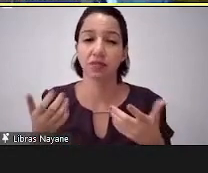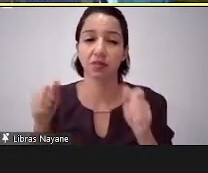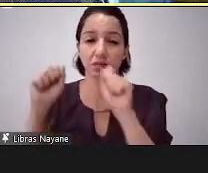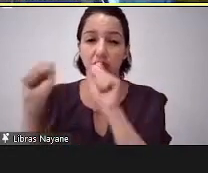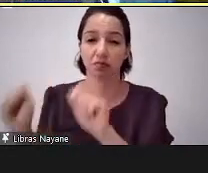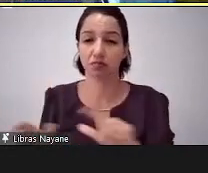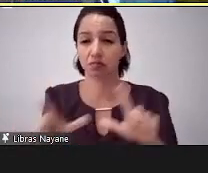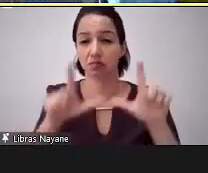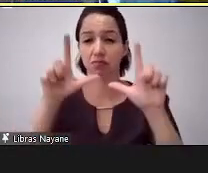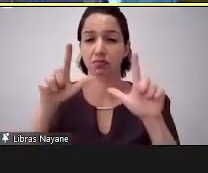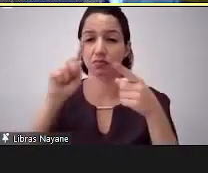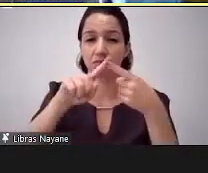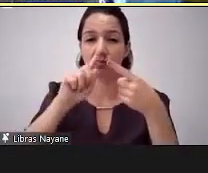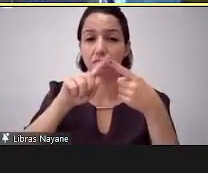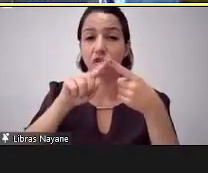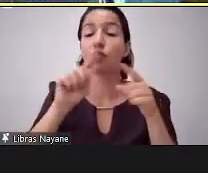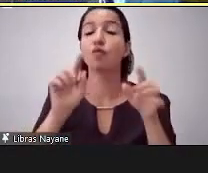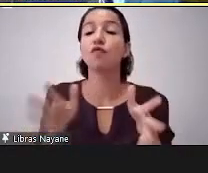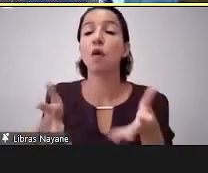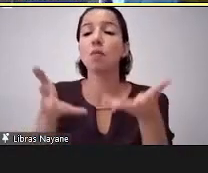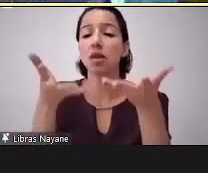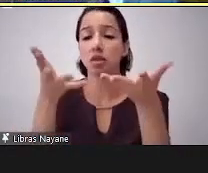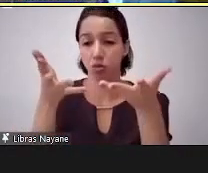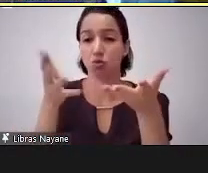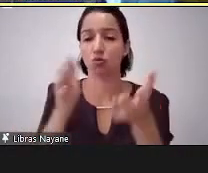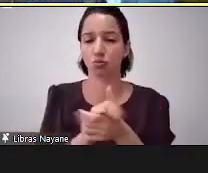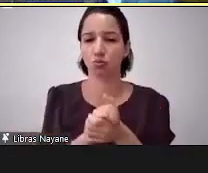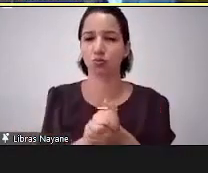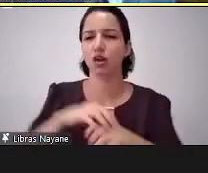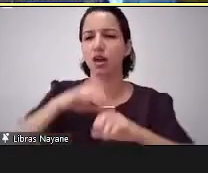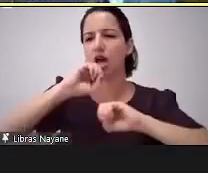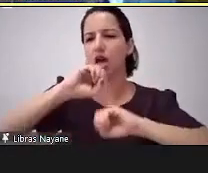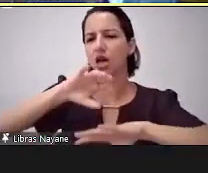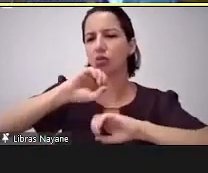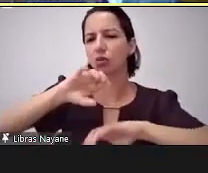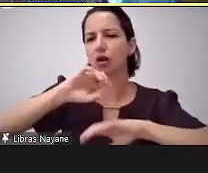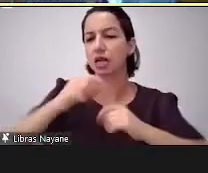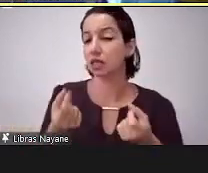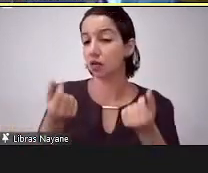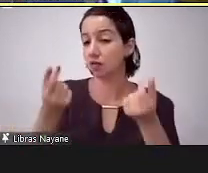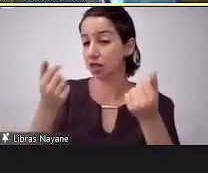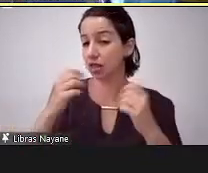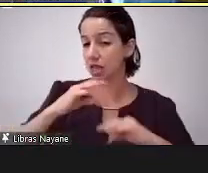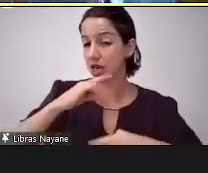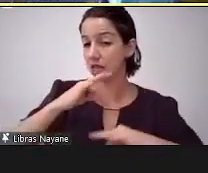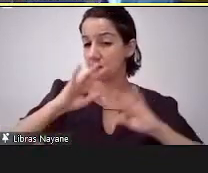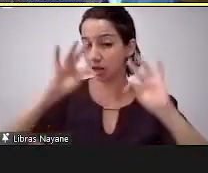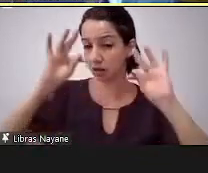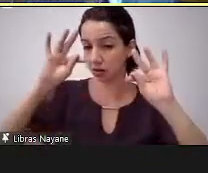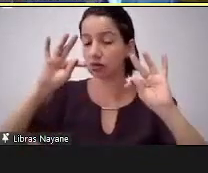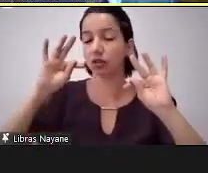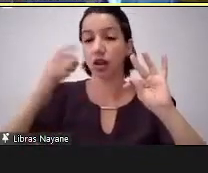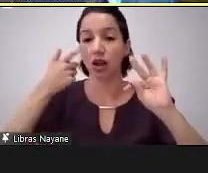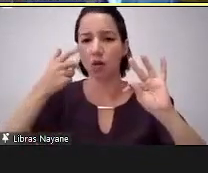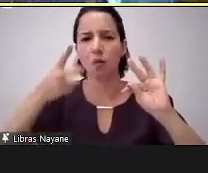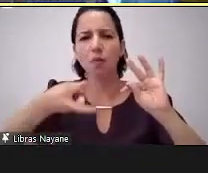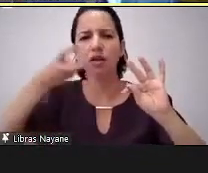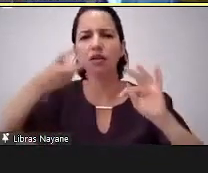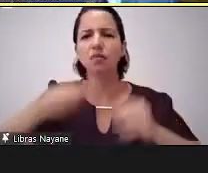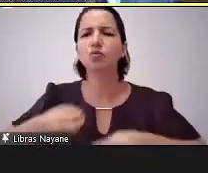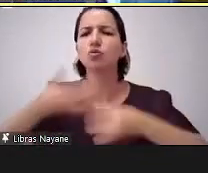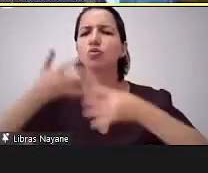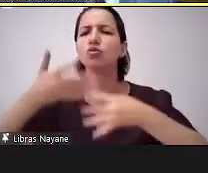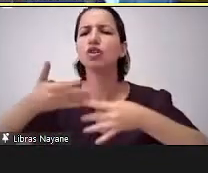and 109. So talking about the first pillar, the financial education and technology. Until now in our